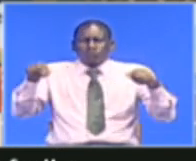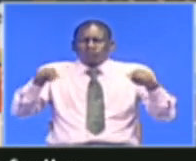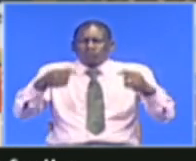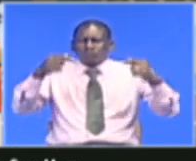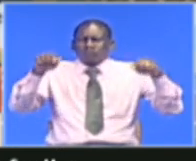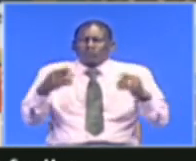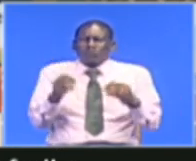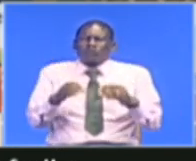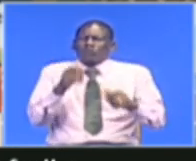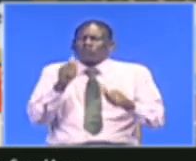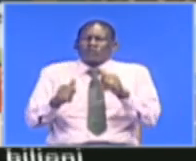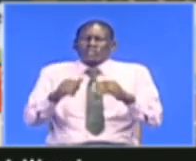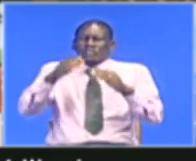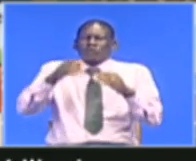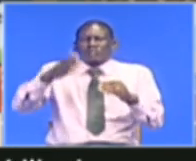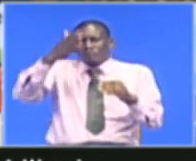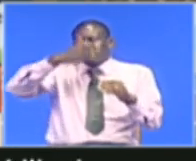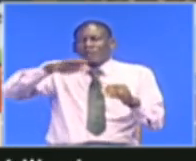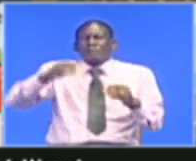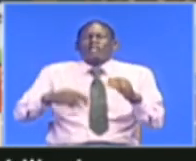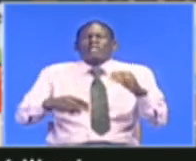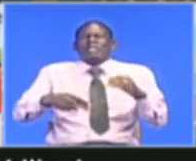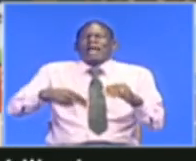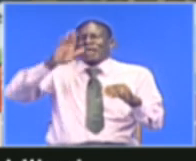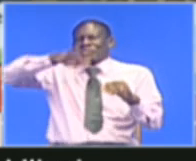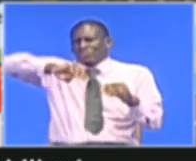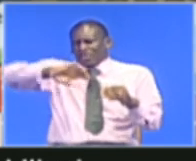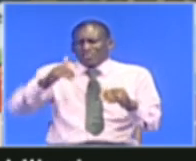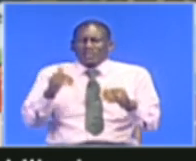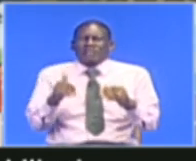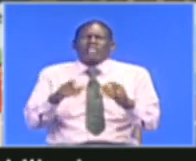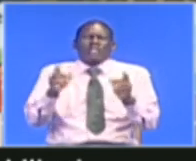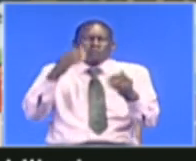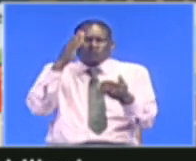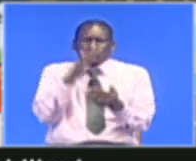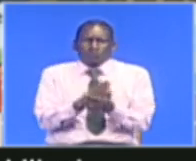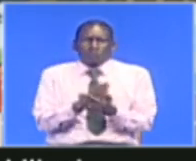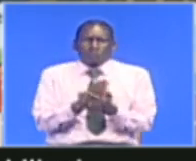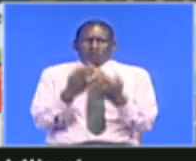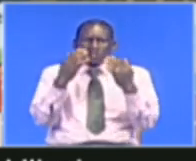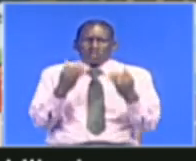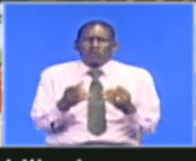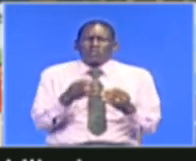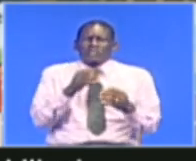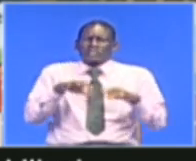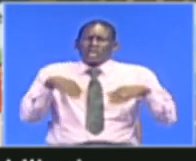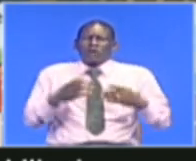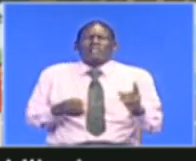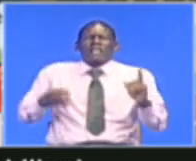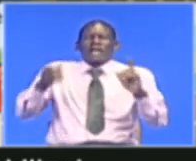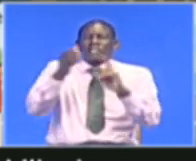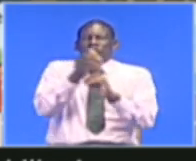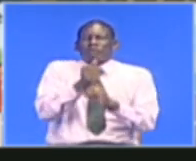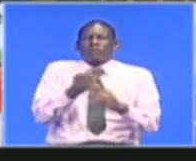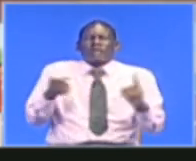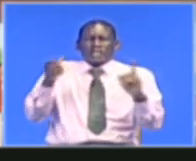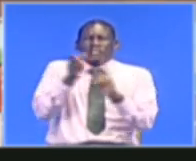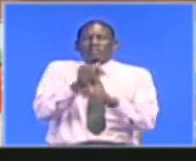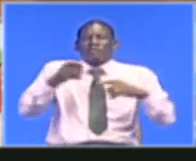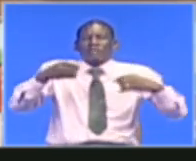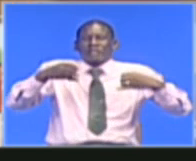of the past. That is how tangible and progressive milestones will be realized by our bicameral